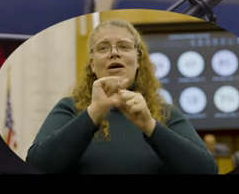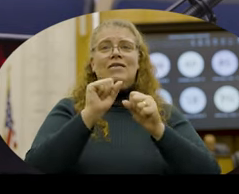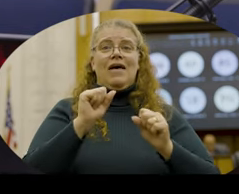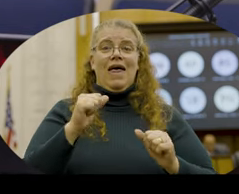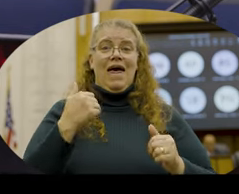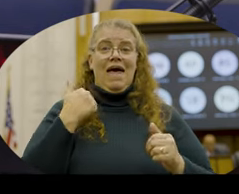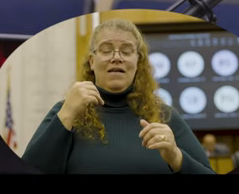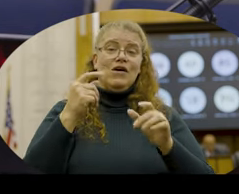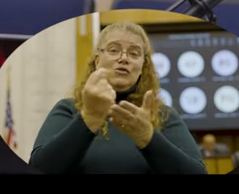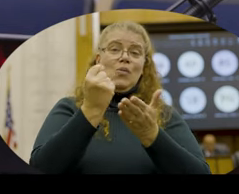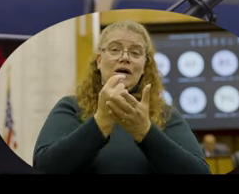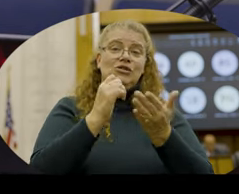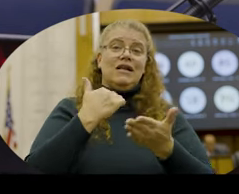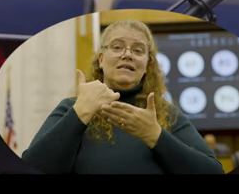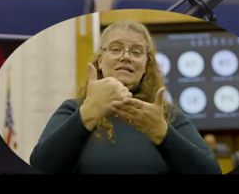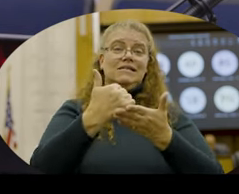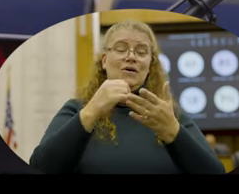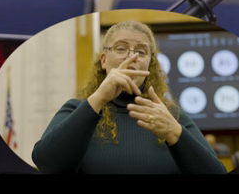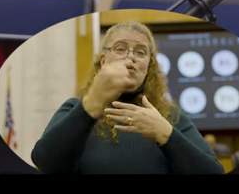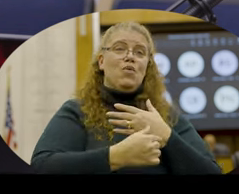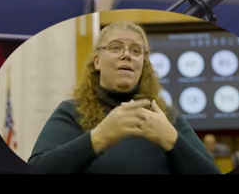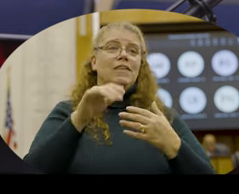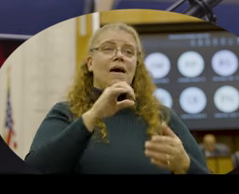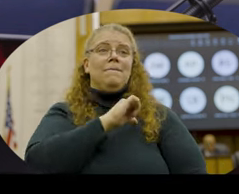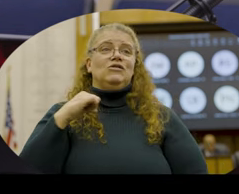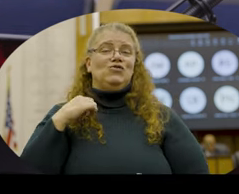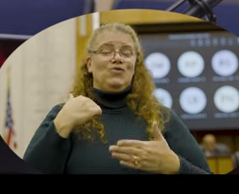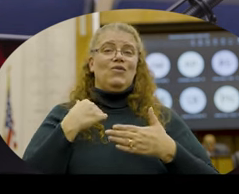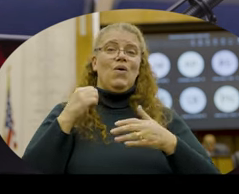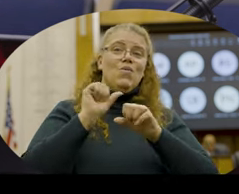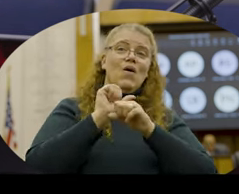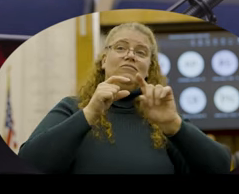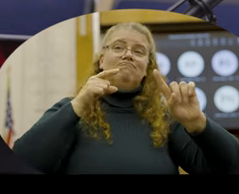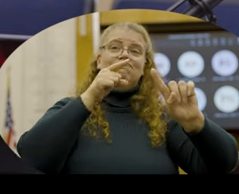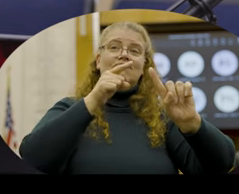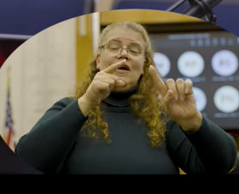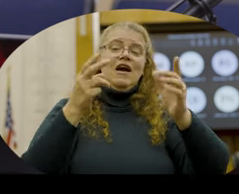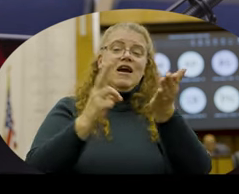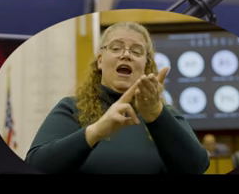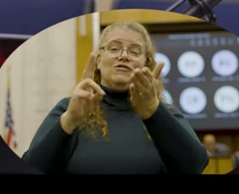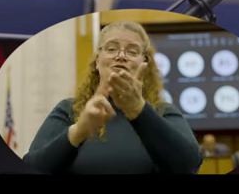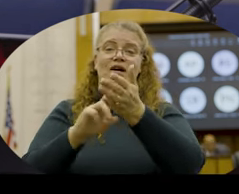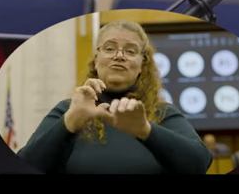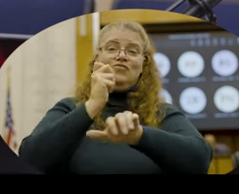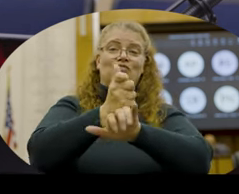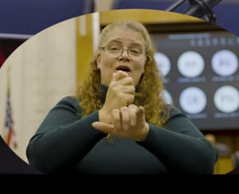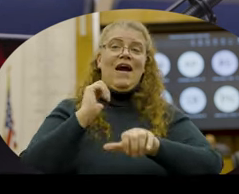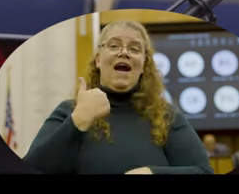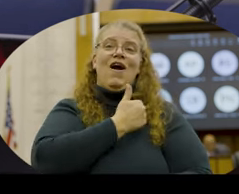federal minimum wage. And I'm not finished just yet. In this day and age,